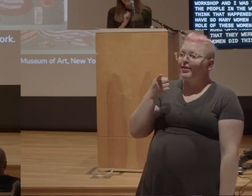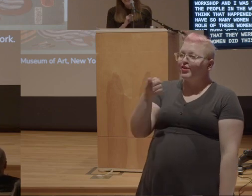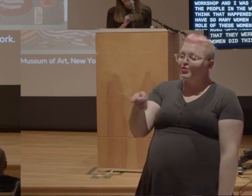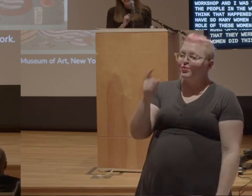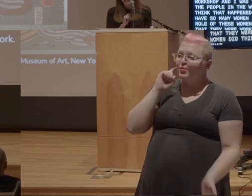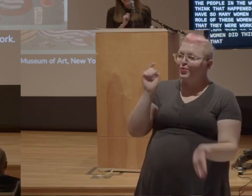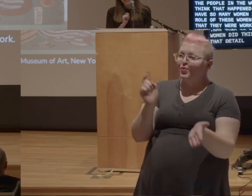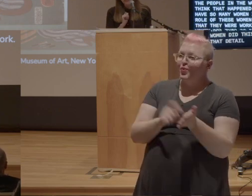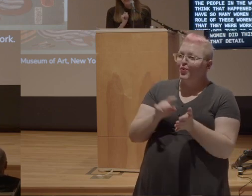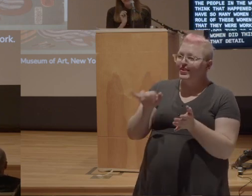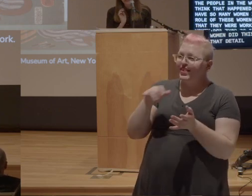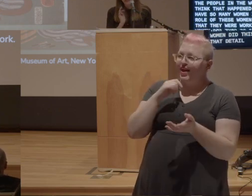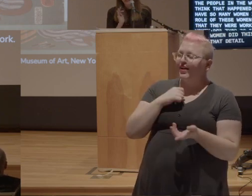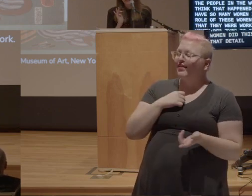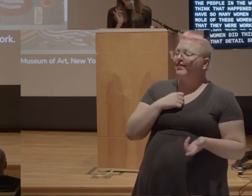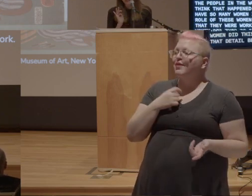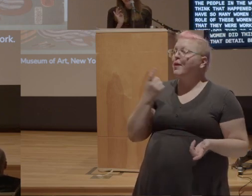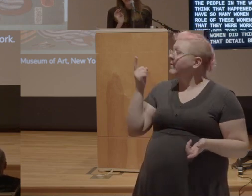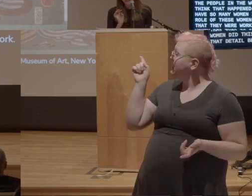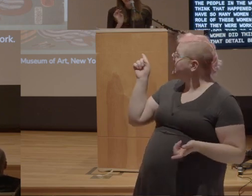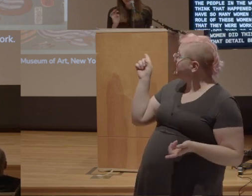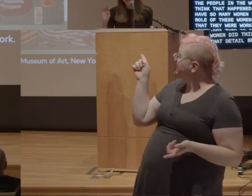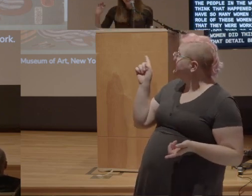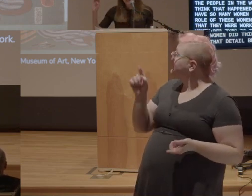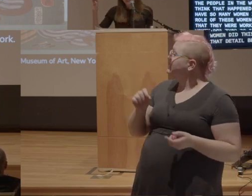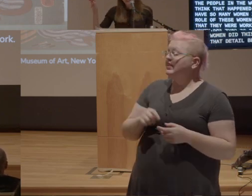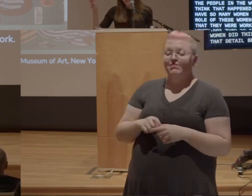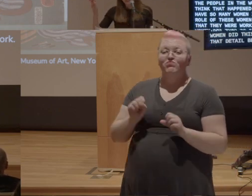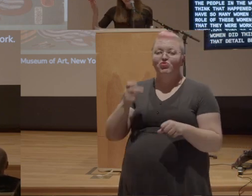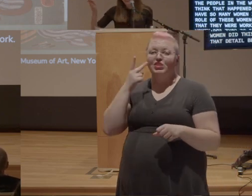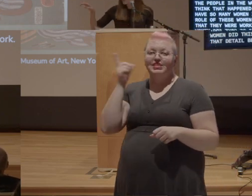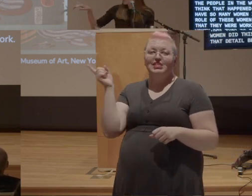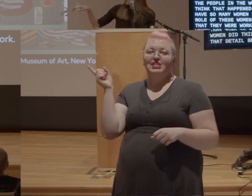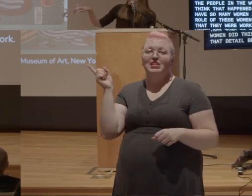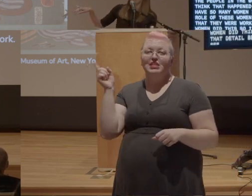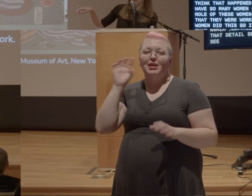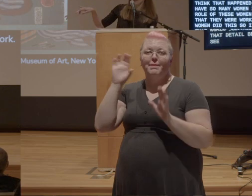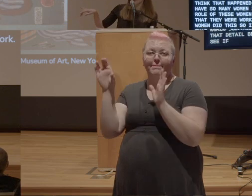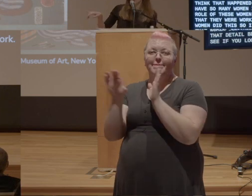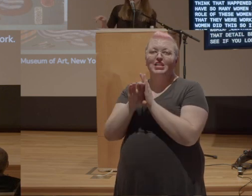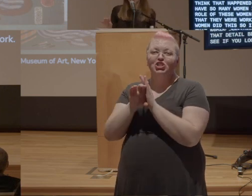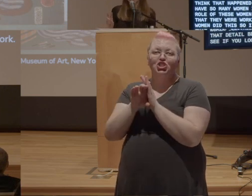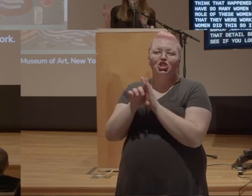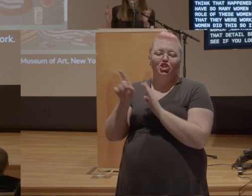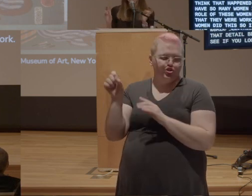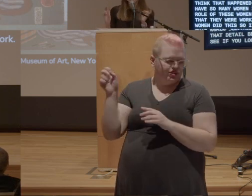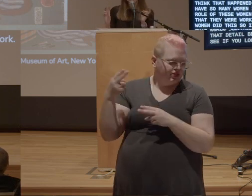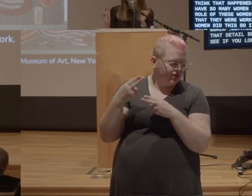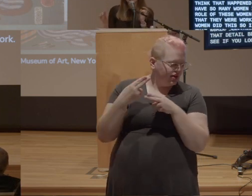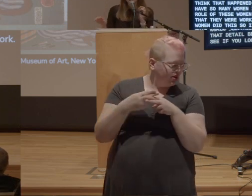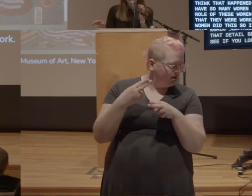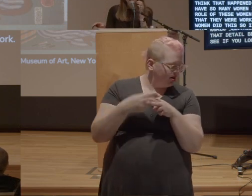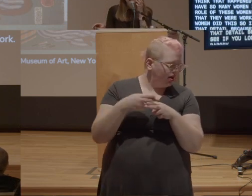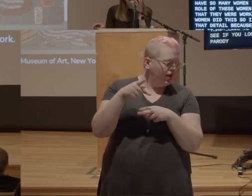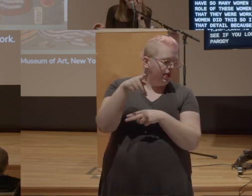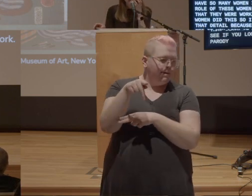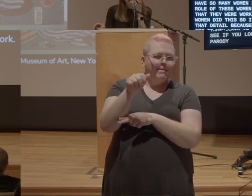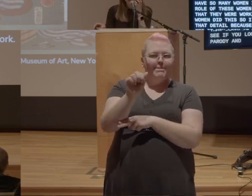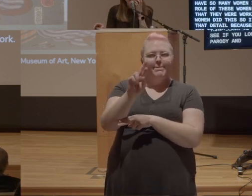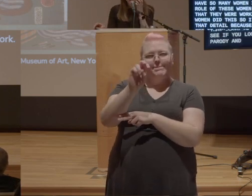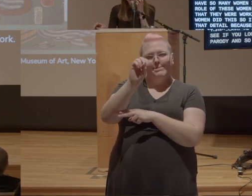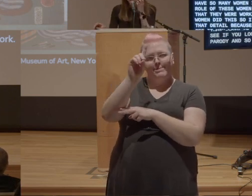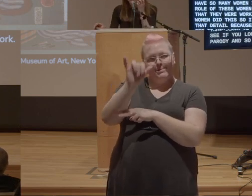detail, because this is actually, as you can see, if you look at the title, it says it's a parody, and